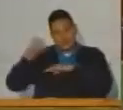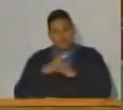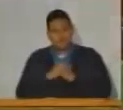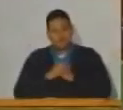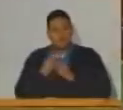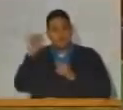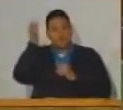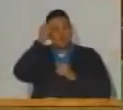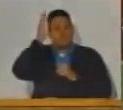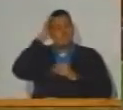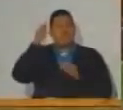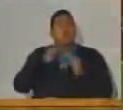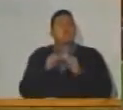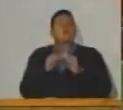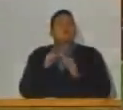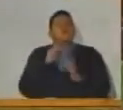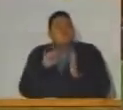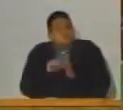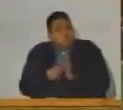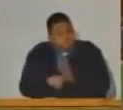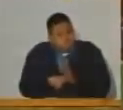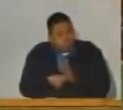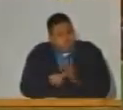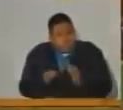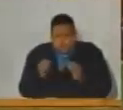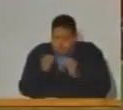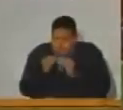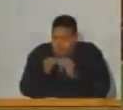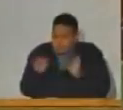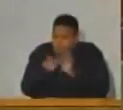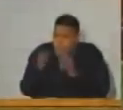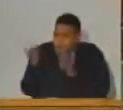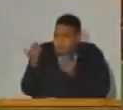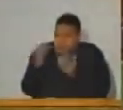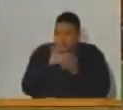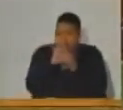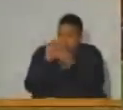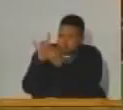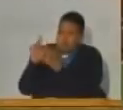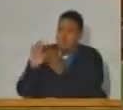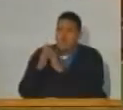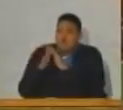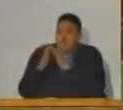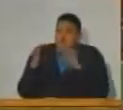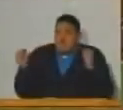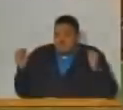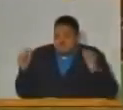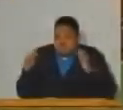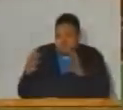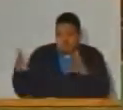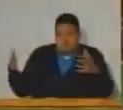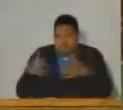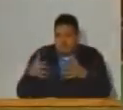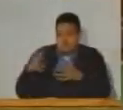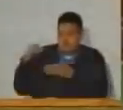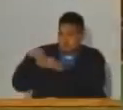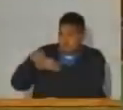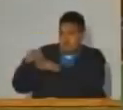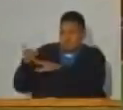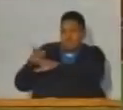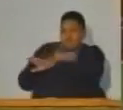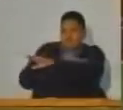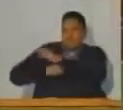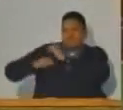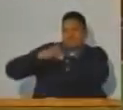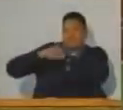Government will continue to stress the importance of partnership and community mobilization in promoting and protecting the health